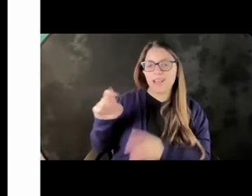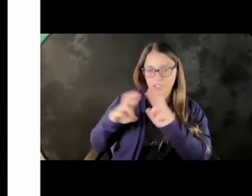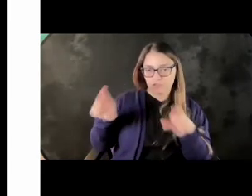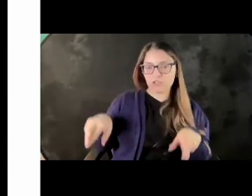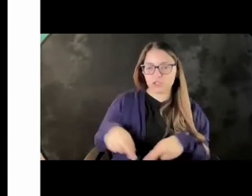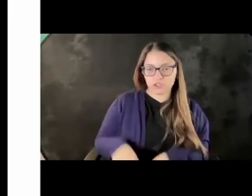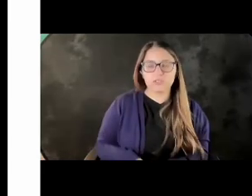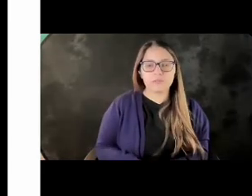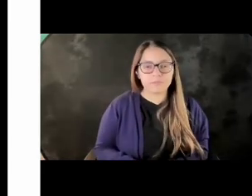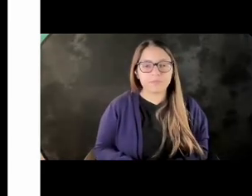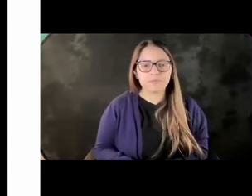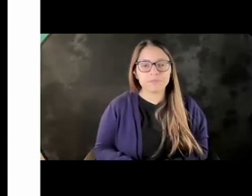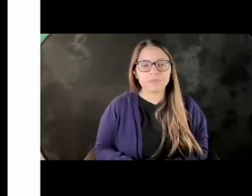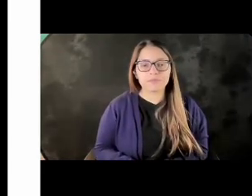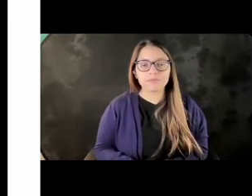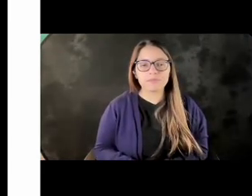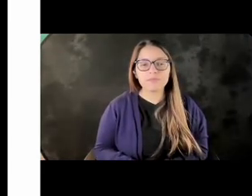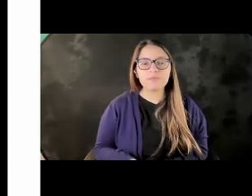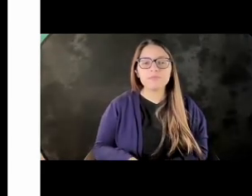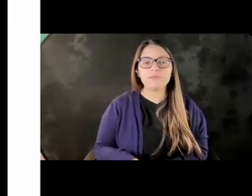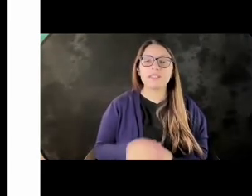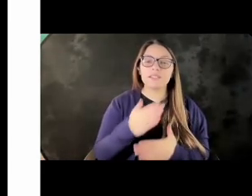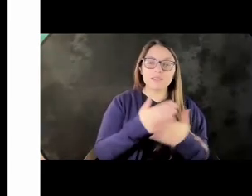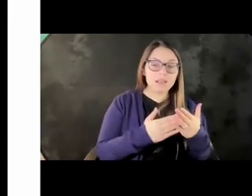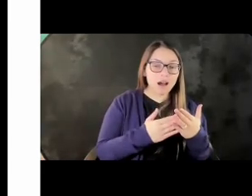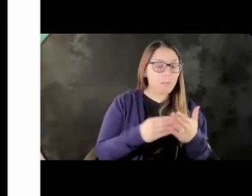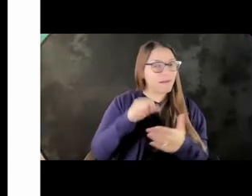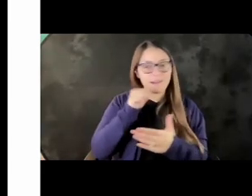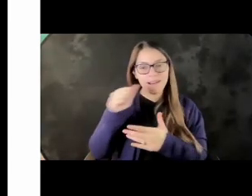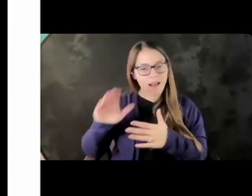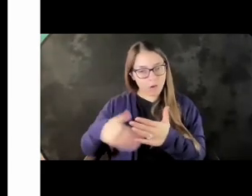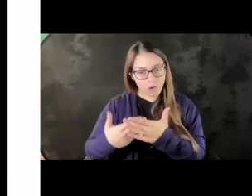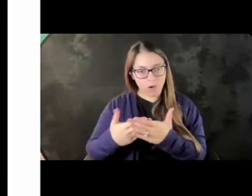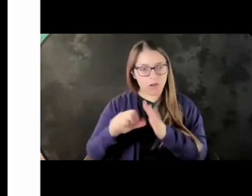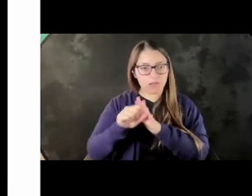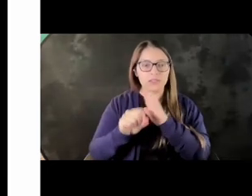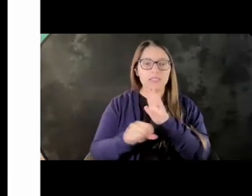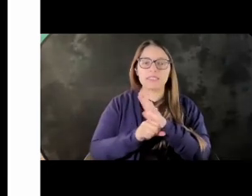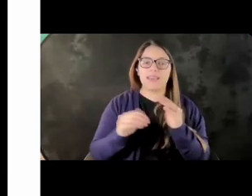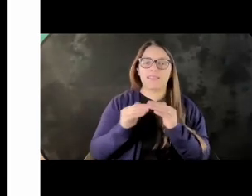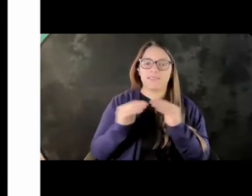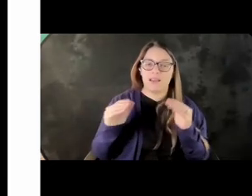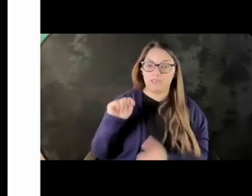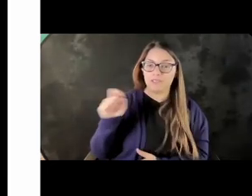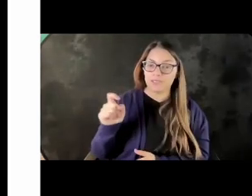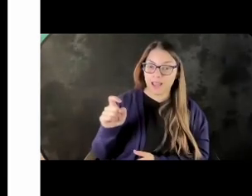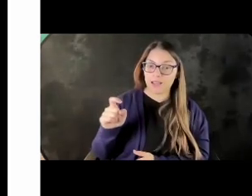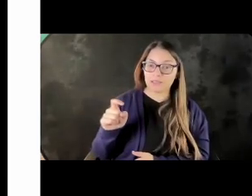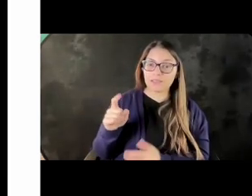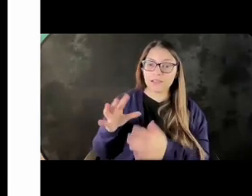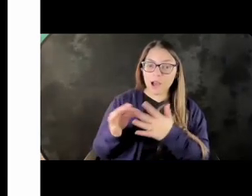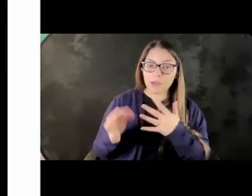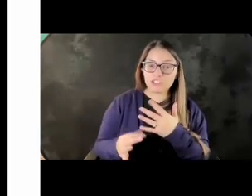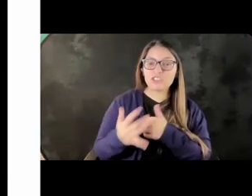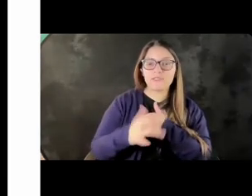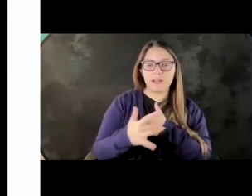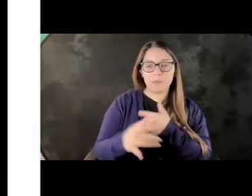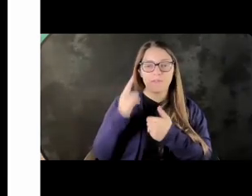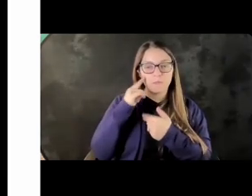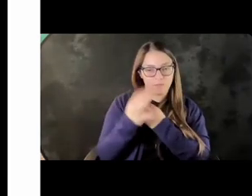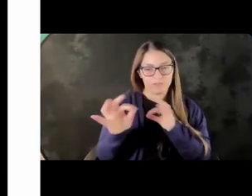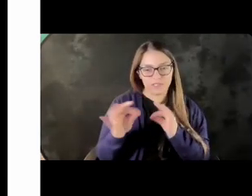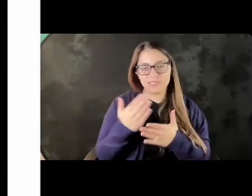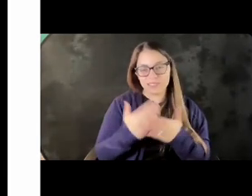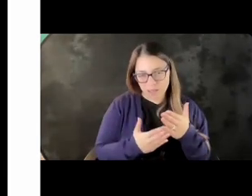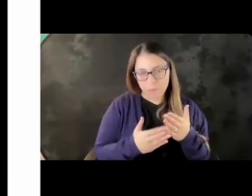some, but not all, state level tax filing options are also available for free. On the next